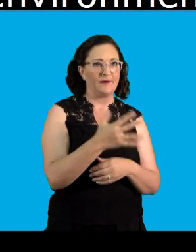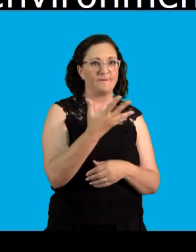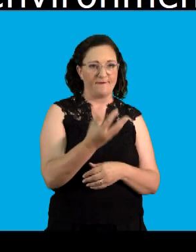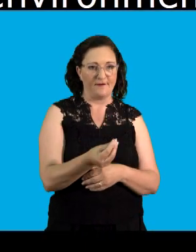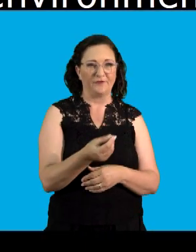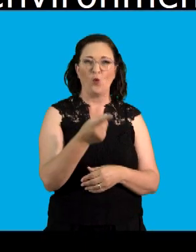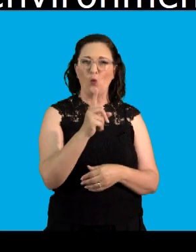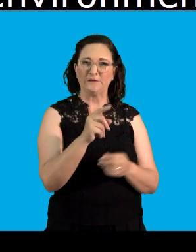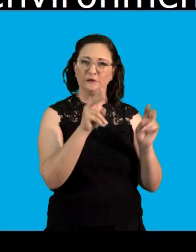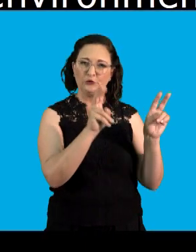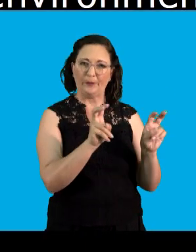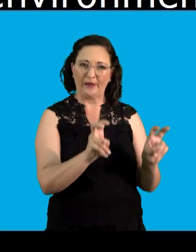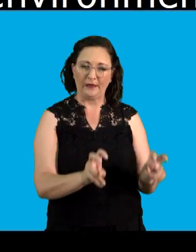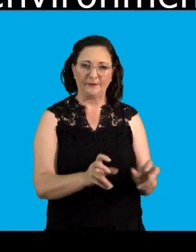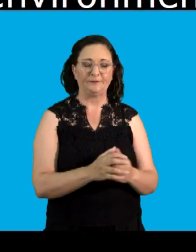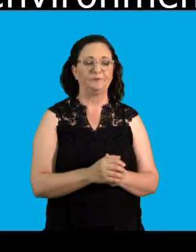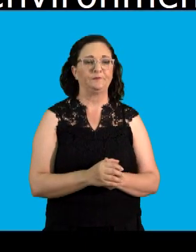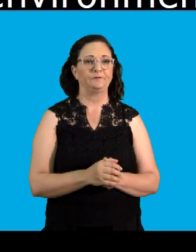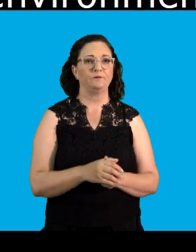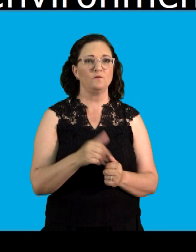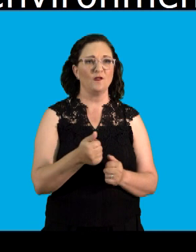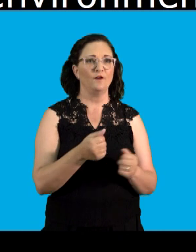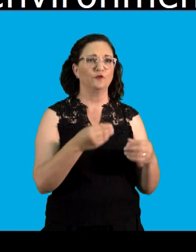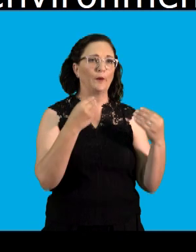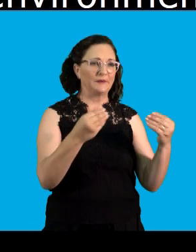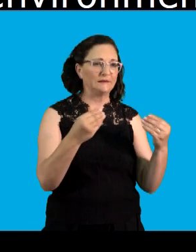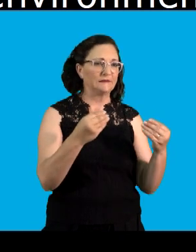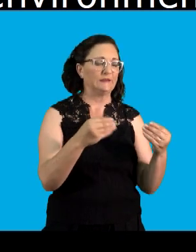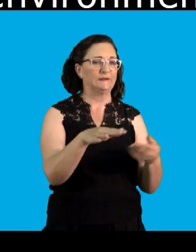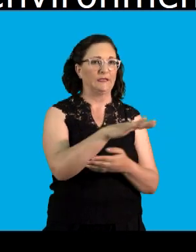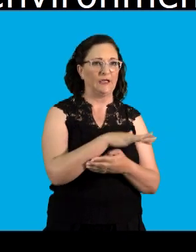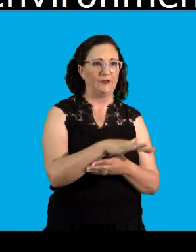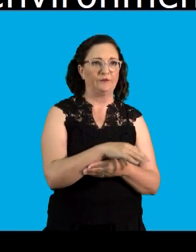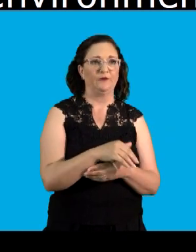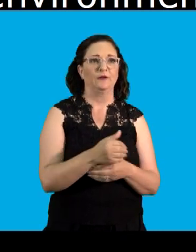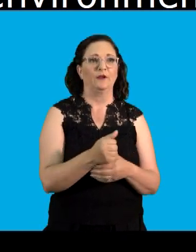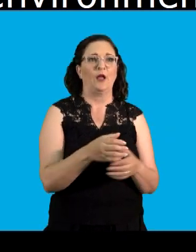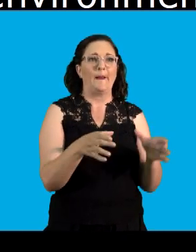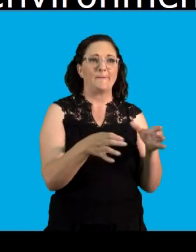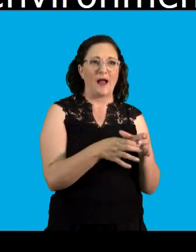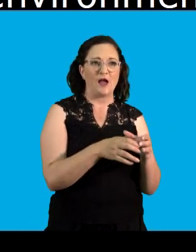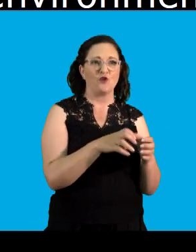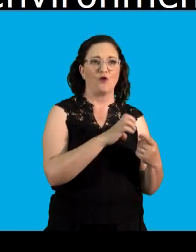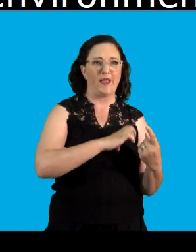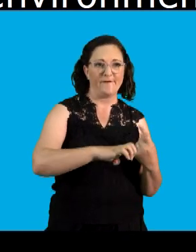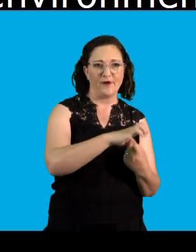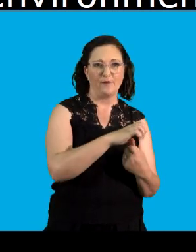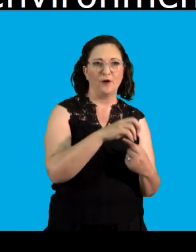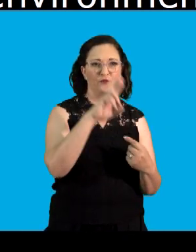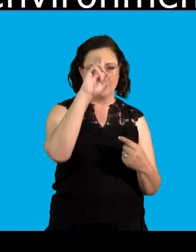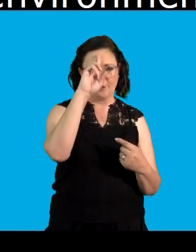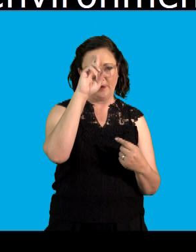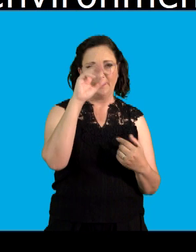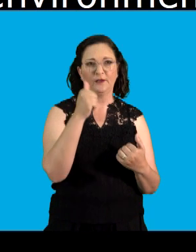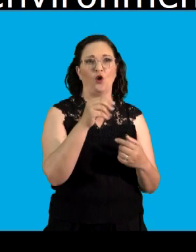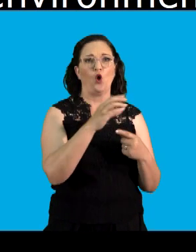are those topics that are covered in business environment? We've got the micro environment. Remember the components or the